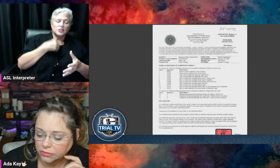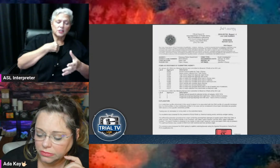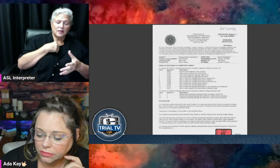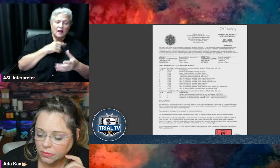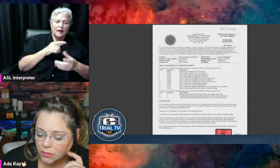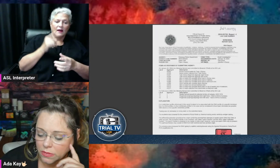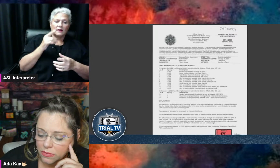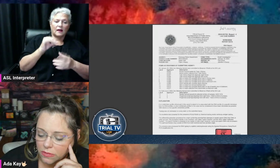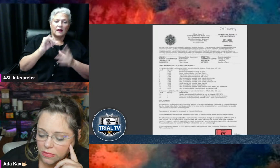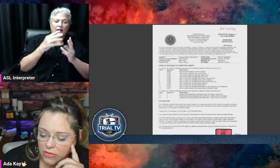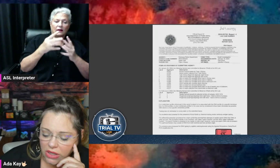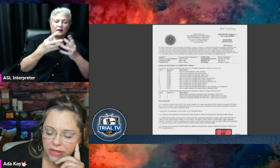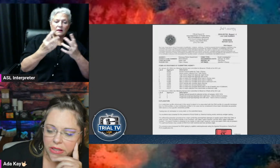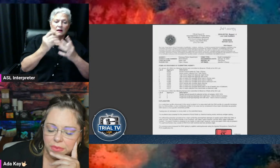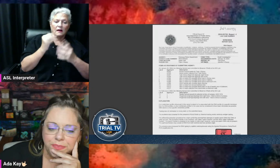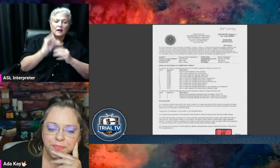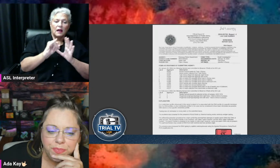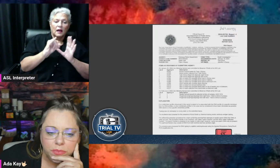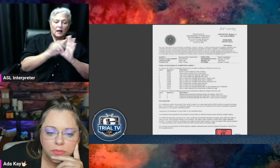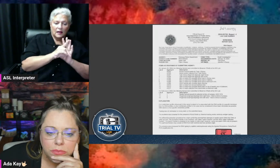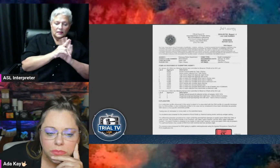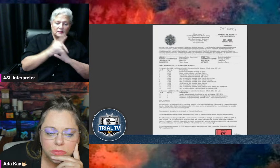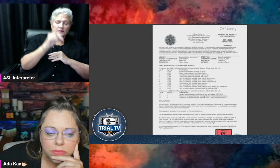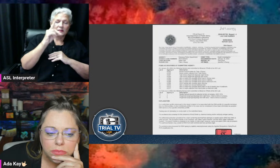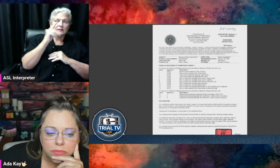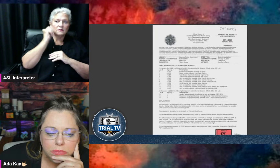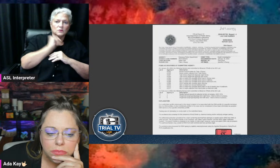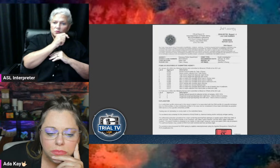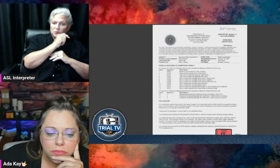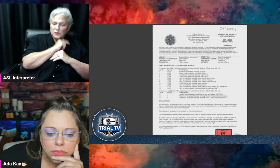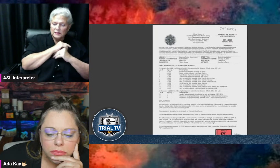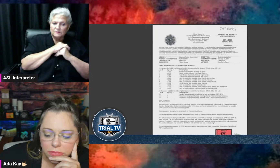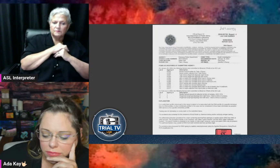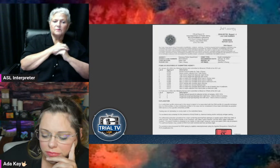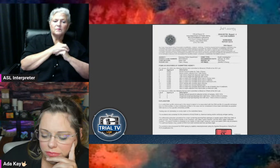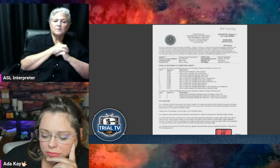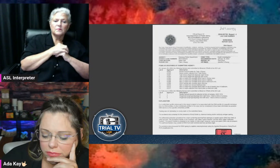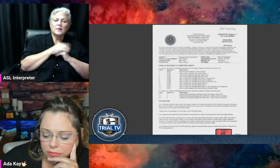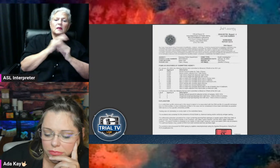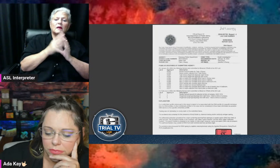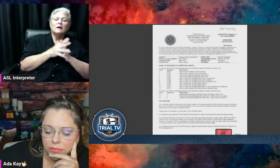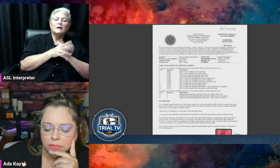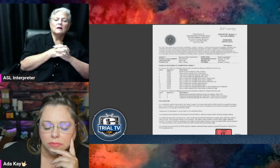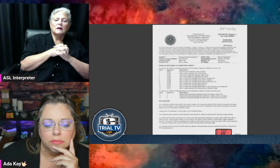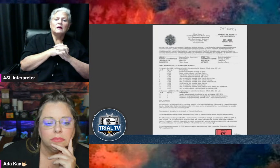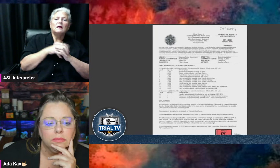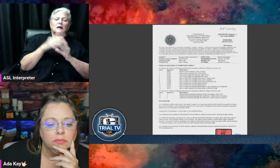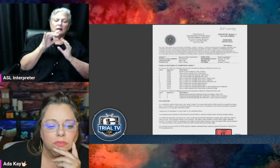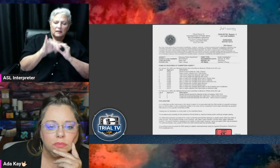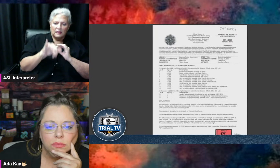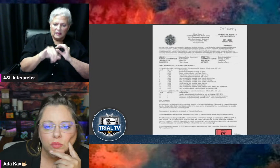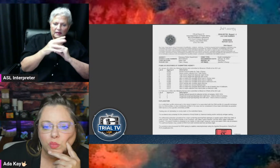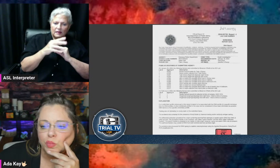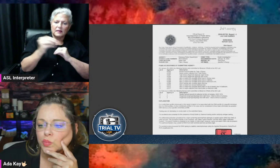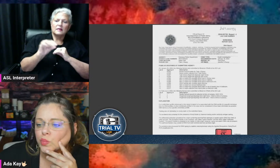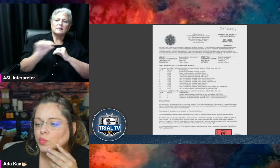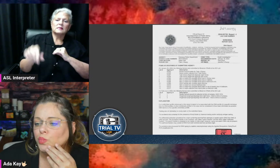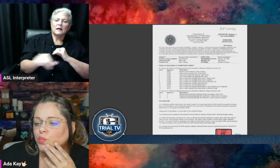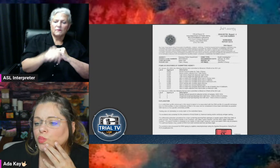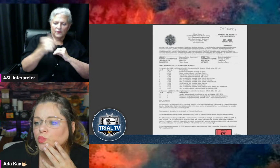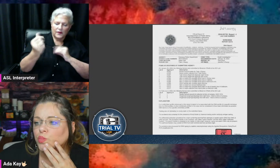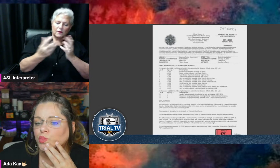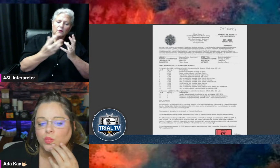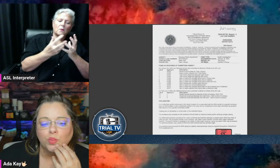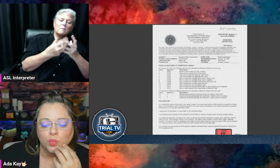7 and 8 both? Yes, screening also indicated the presence of blood on the swabs from hallway floor, and the DNA profile developed matched the known